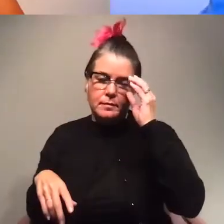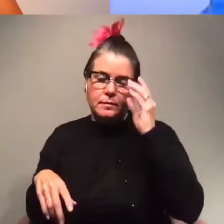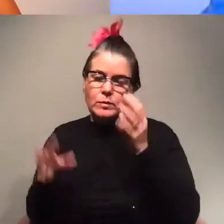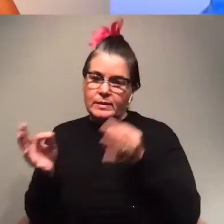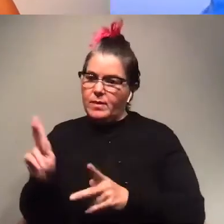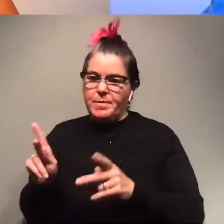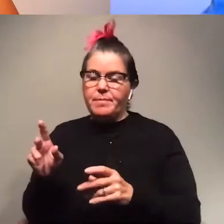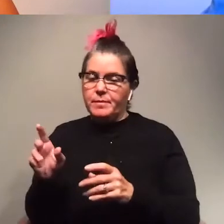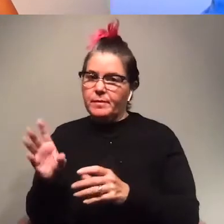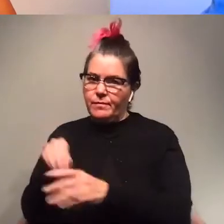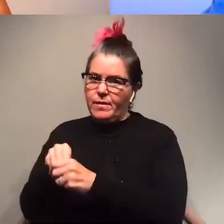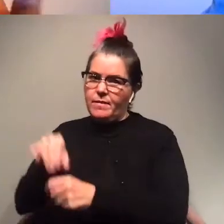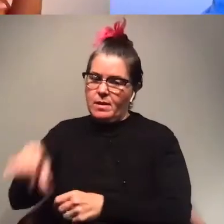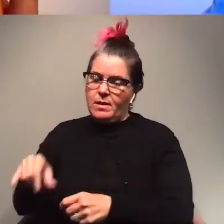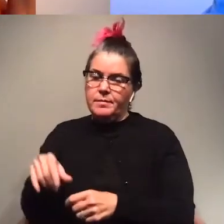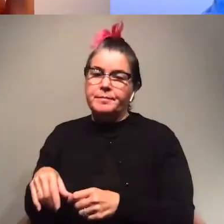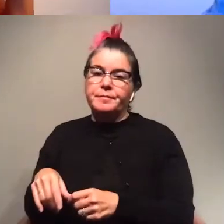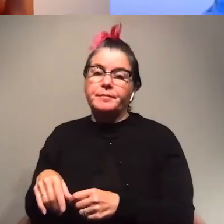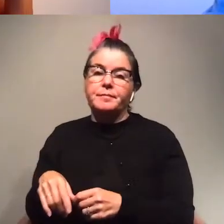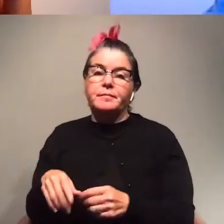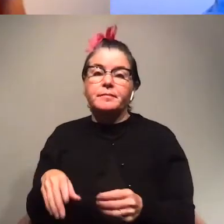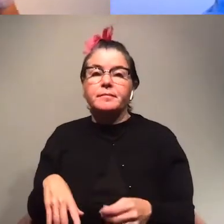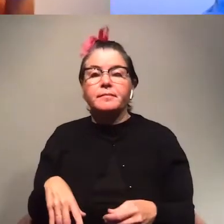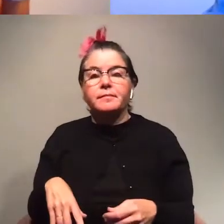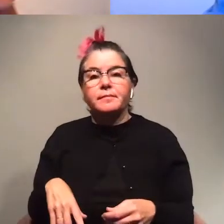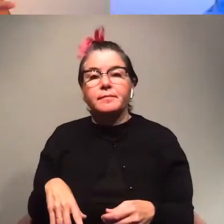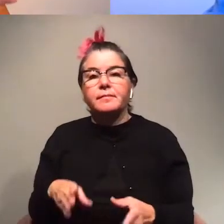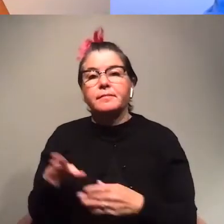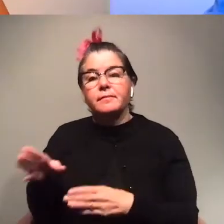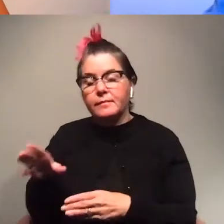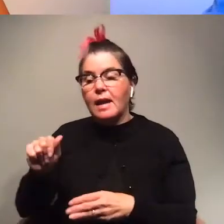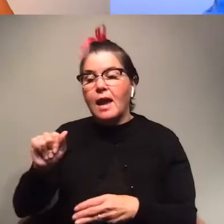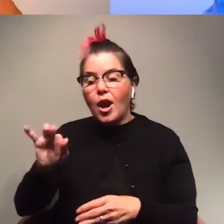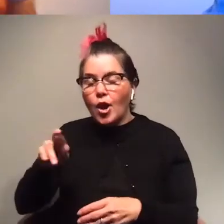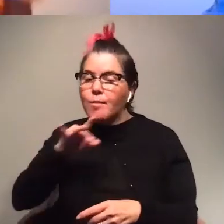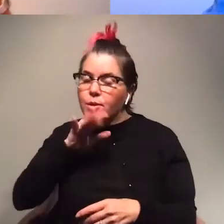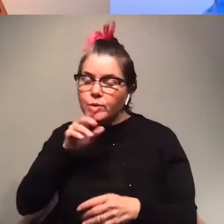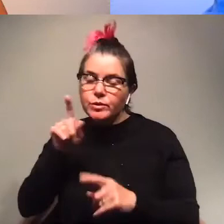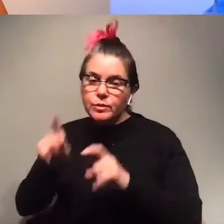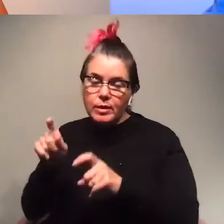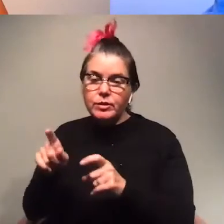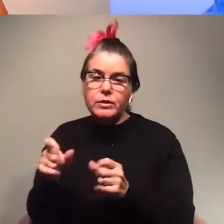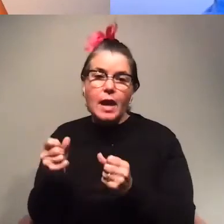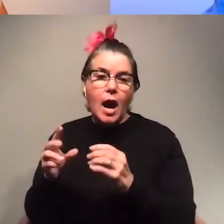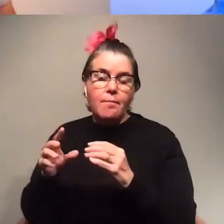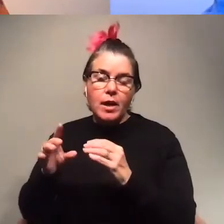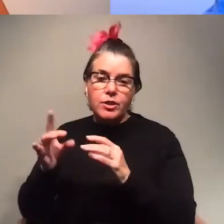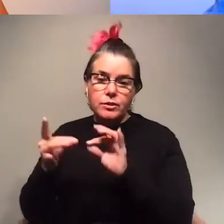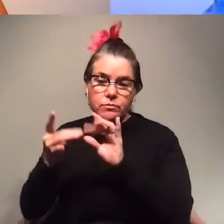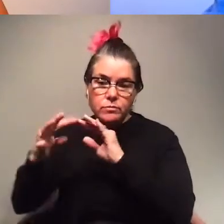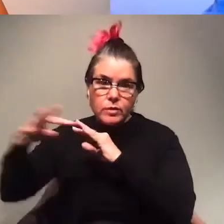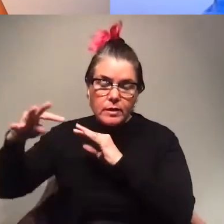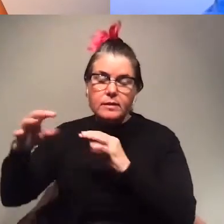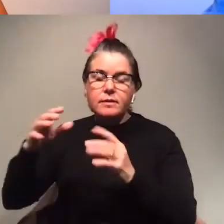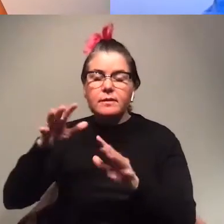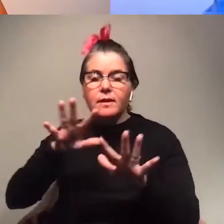that. And then like even just going straight into air pollution questions of like how much is being released and like climate change and all